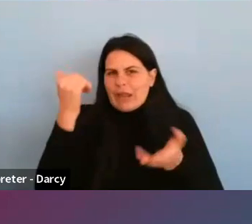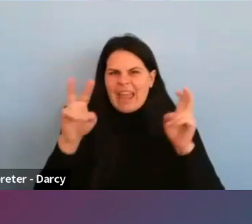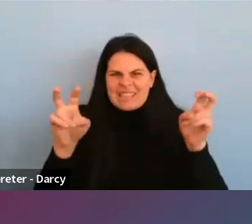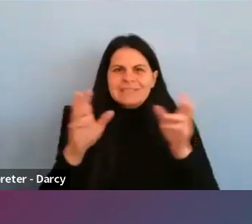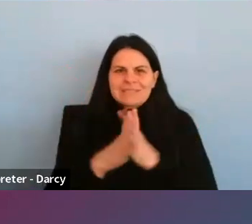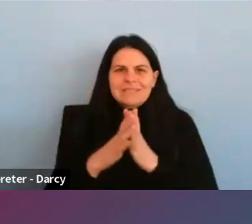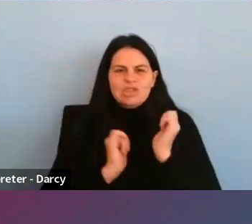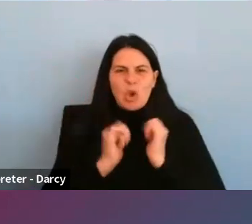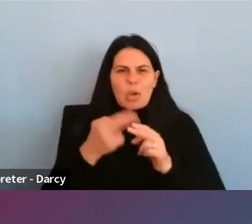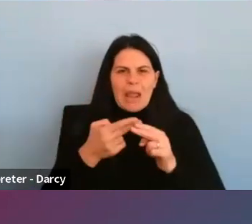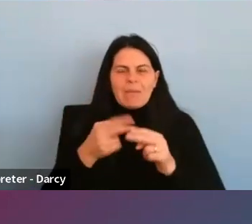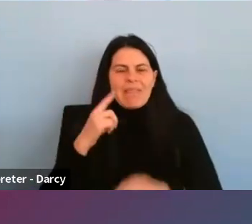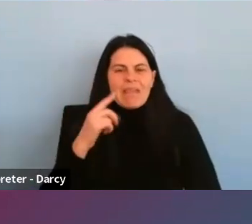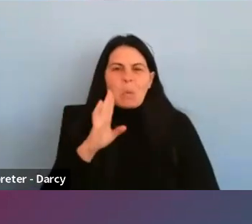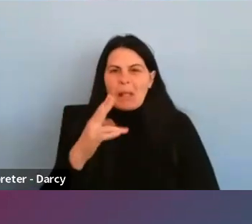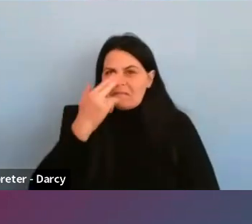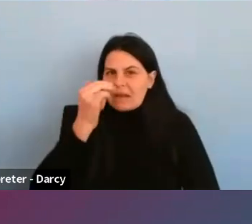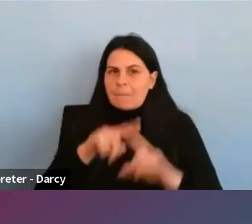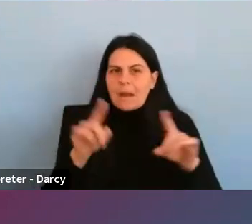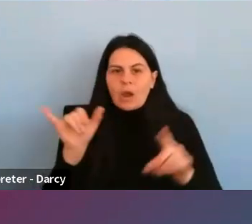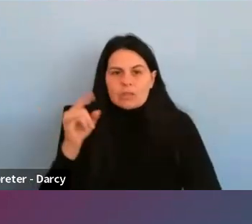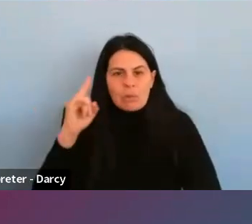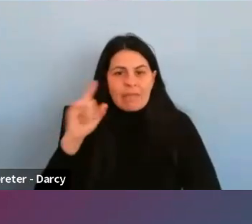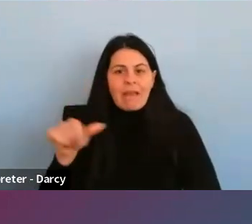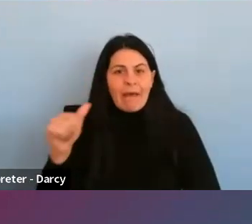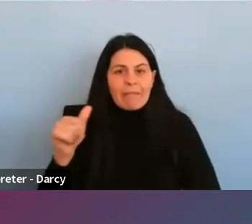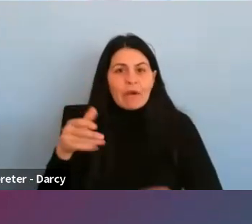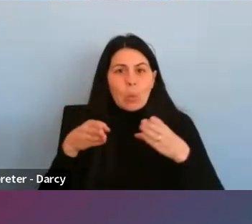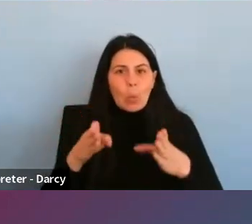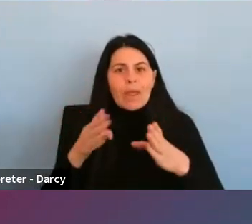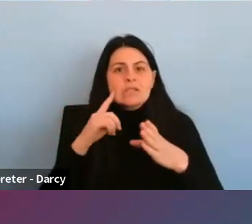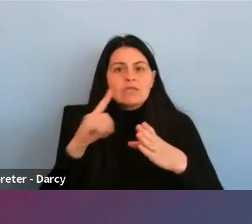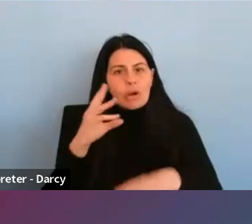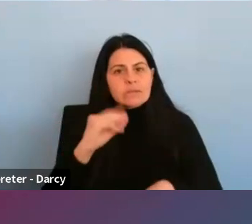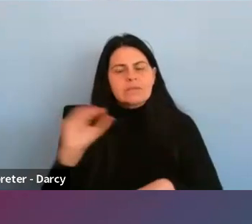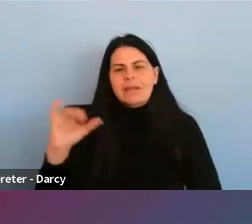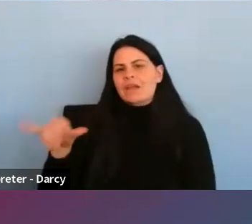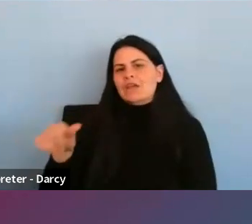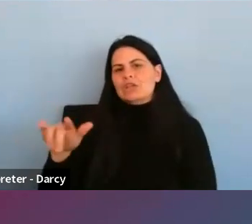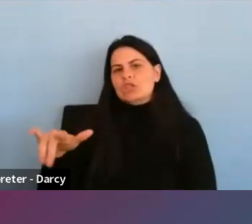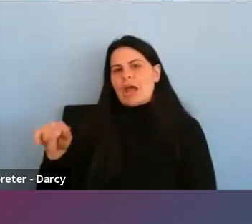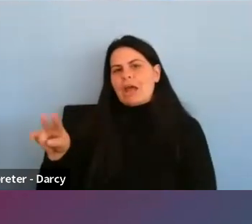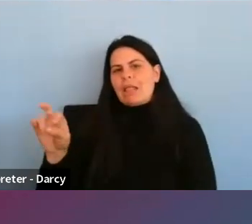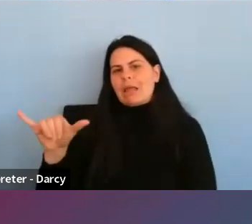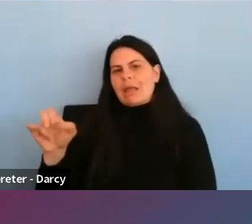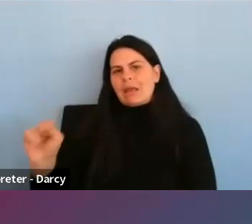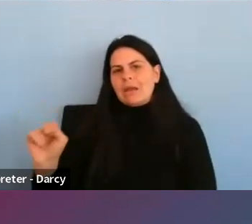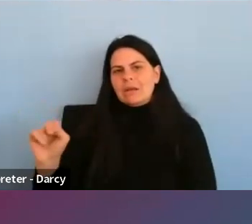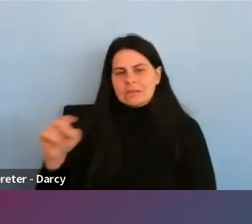I also think that there are ways for these experiences, as Jacquelyn sort of nodded to, and an early